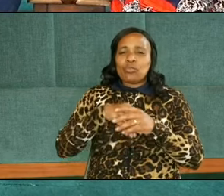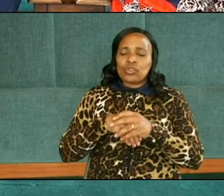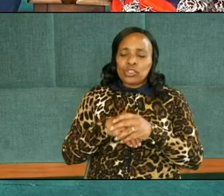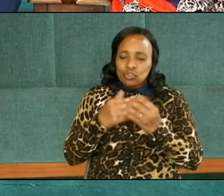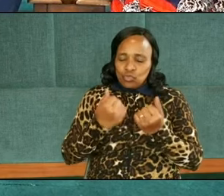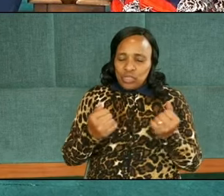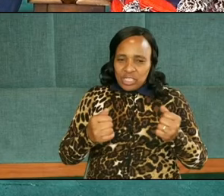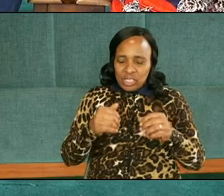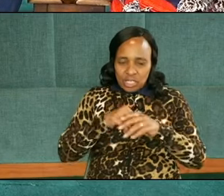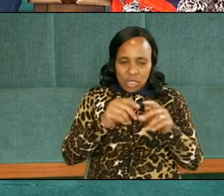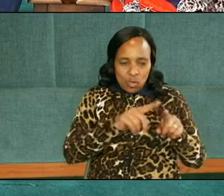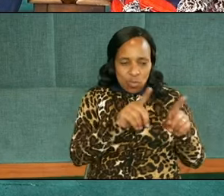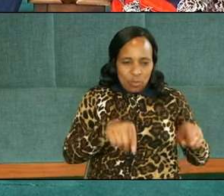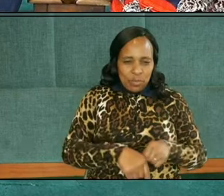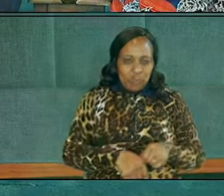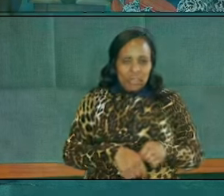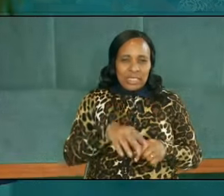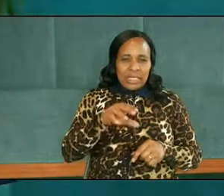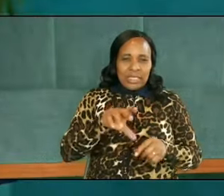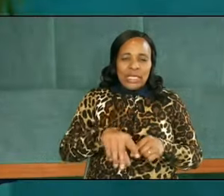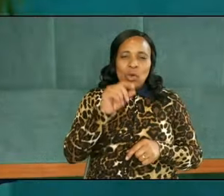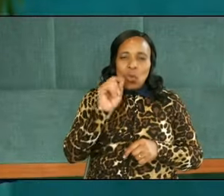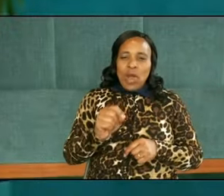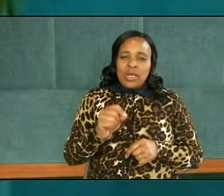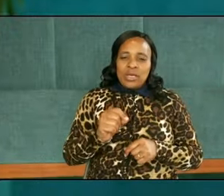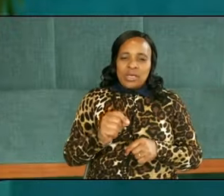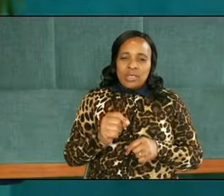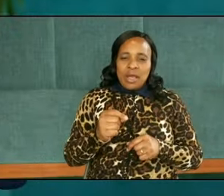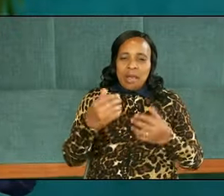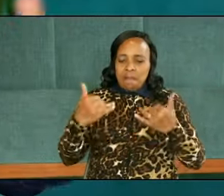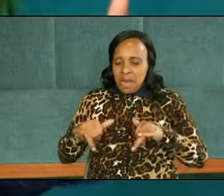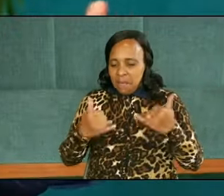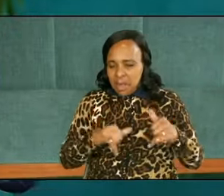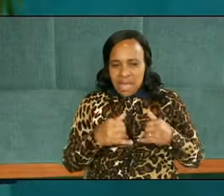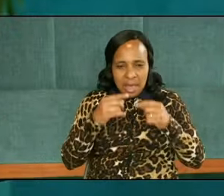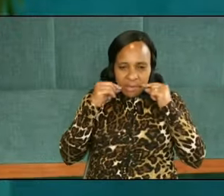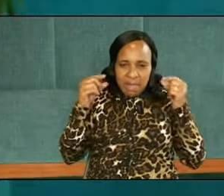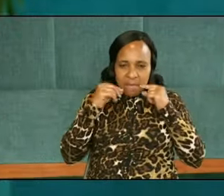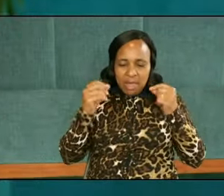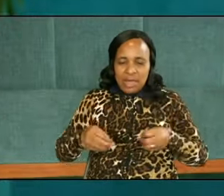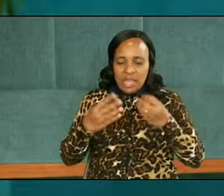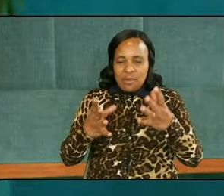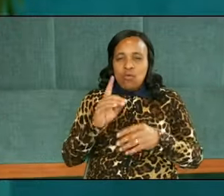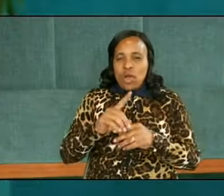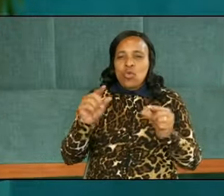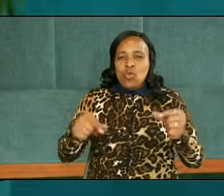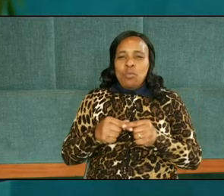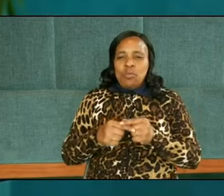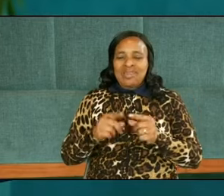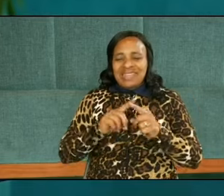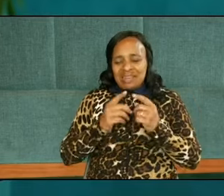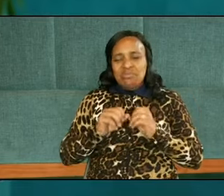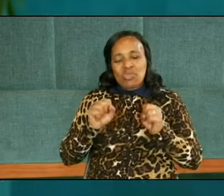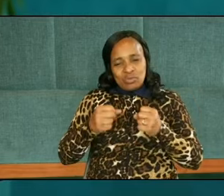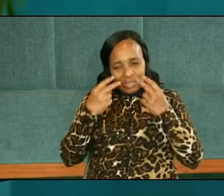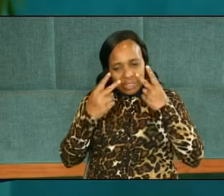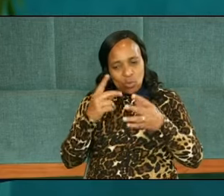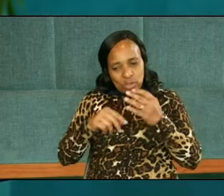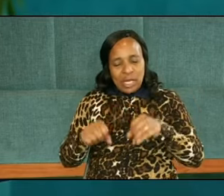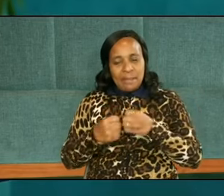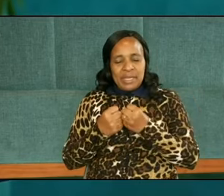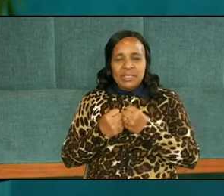room, take 1 toy and give it to one of the kids. Before long, World War III happens, right? Envy